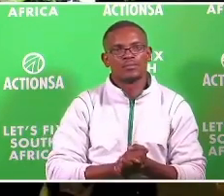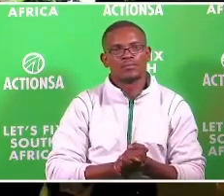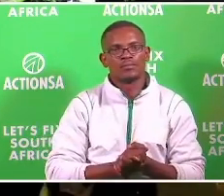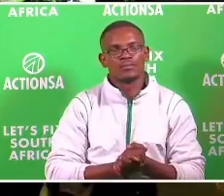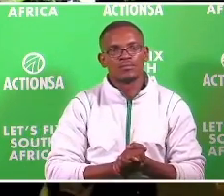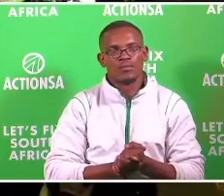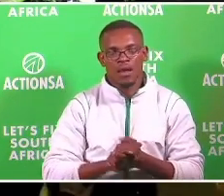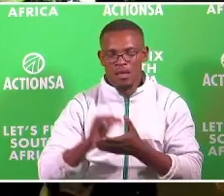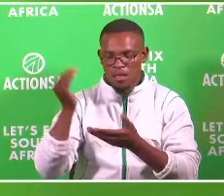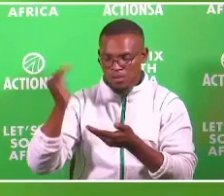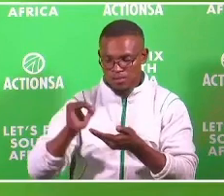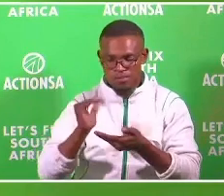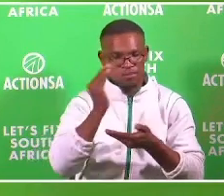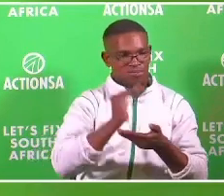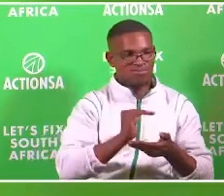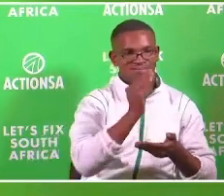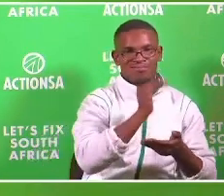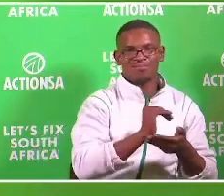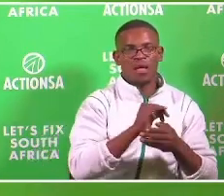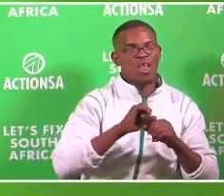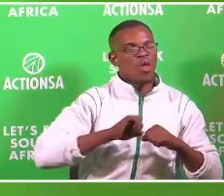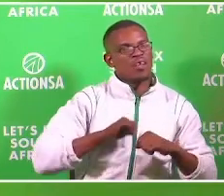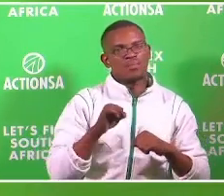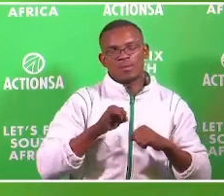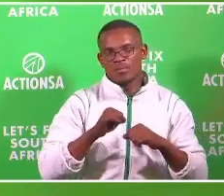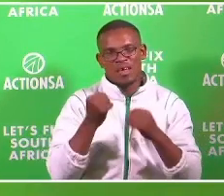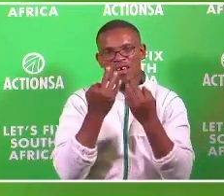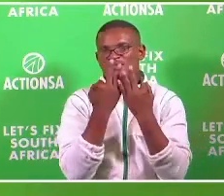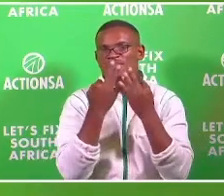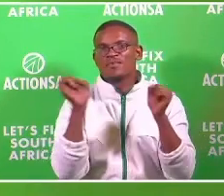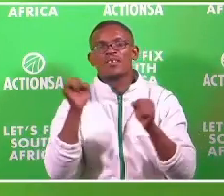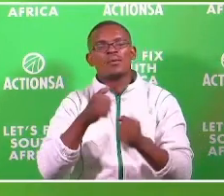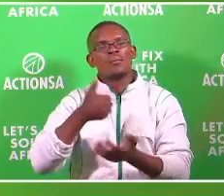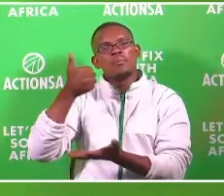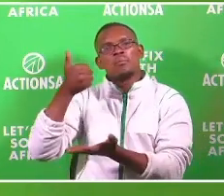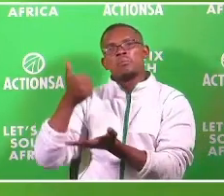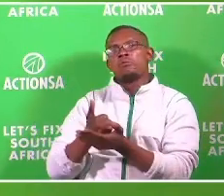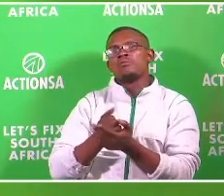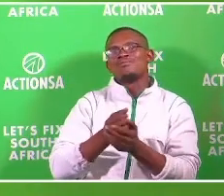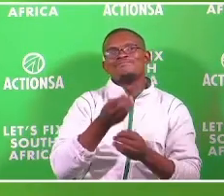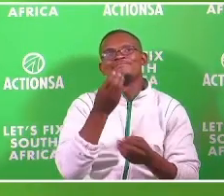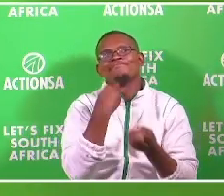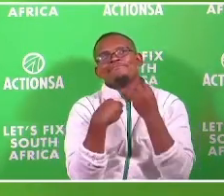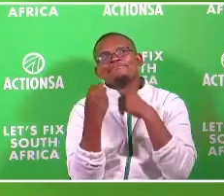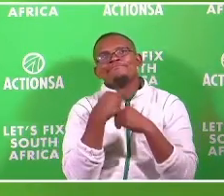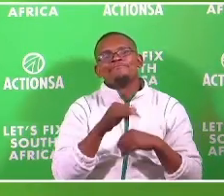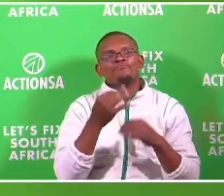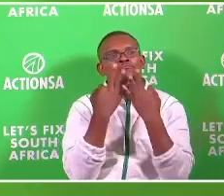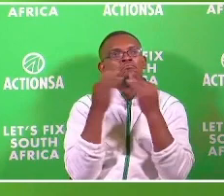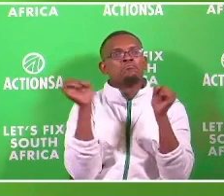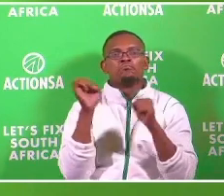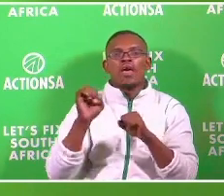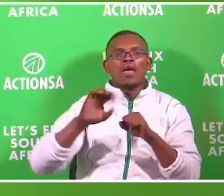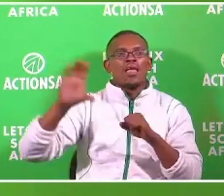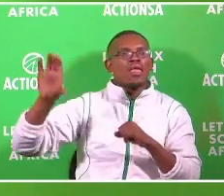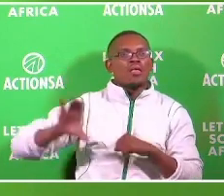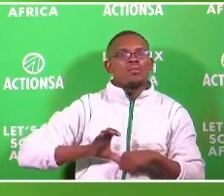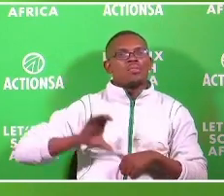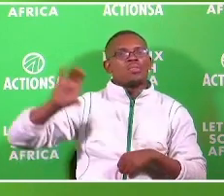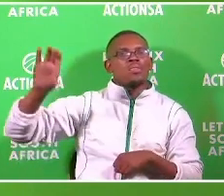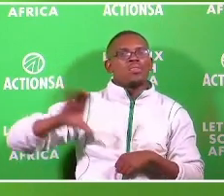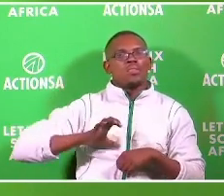There will be no more space for freeloaders who enjoy cabinet perks. There will be no